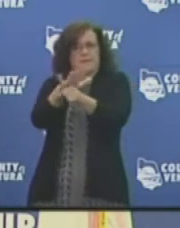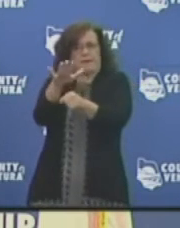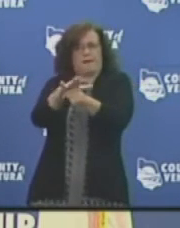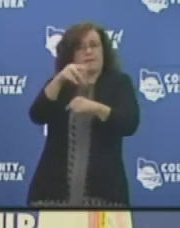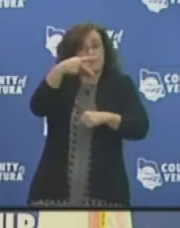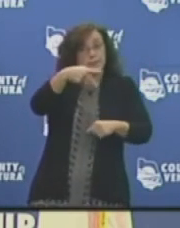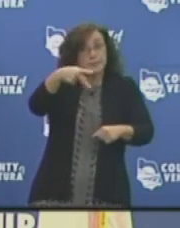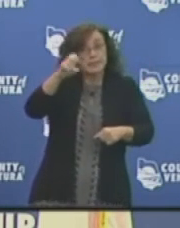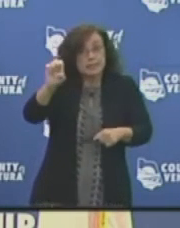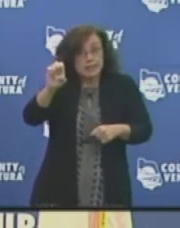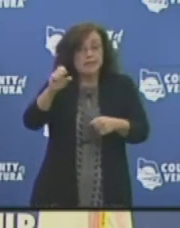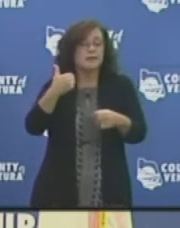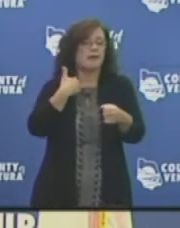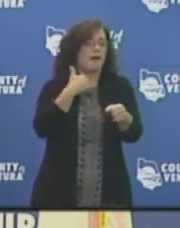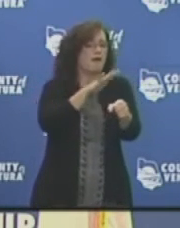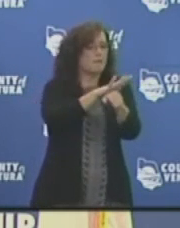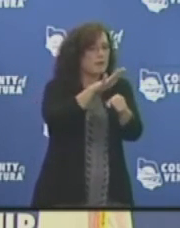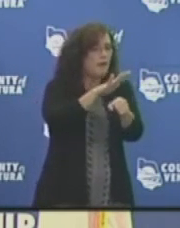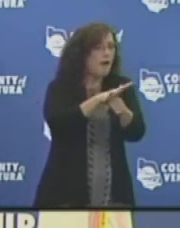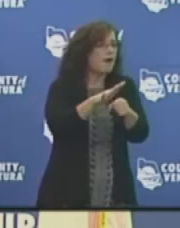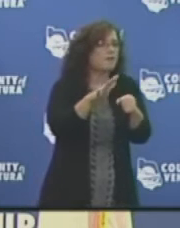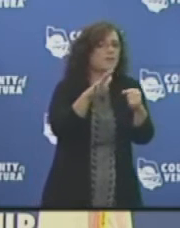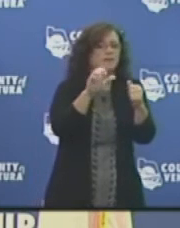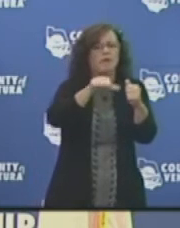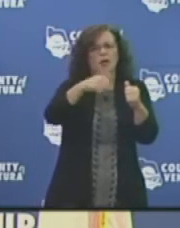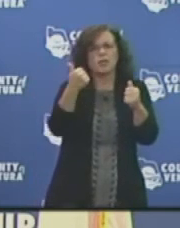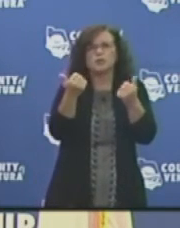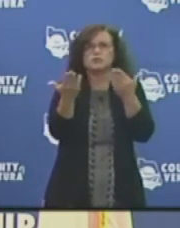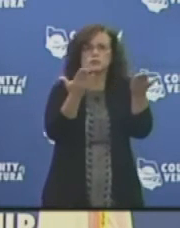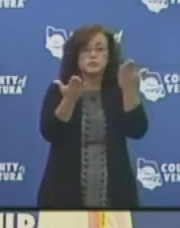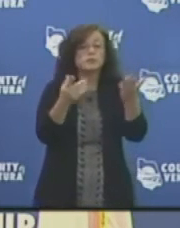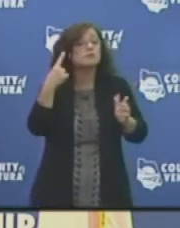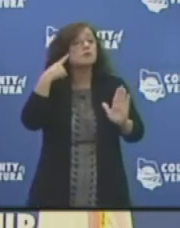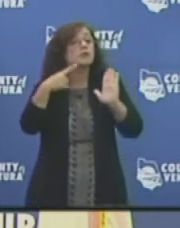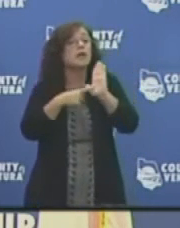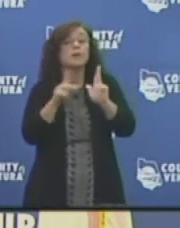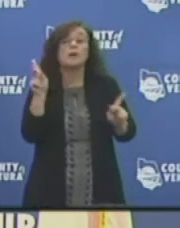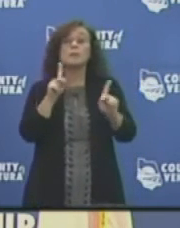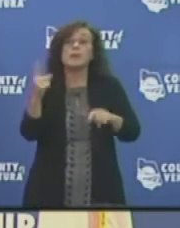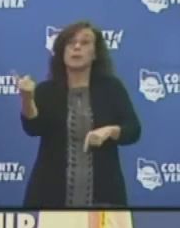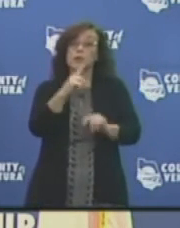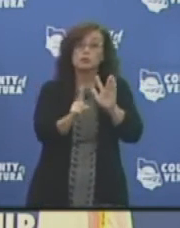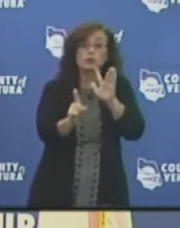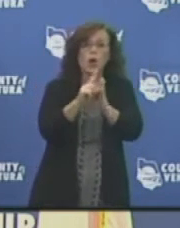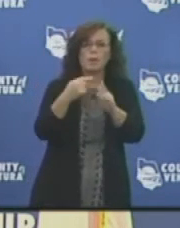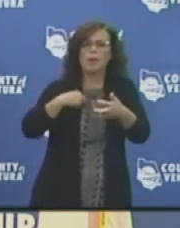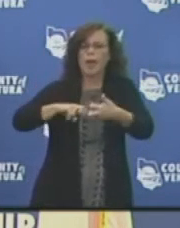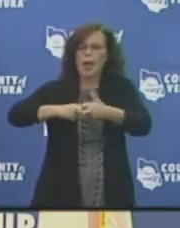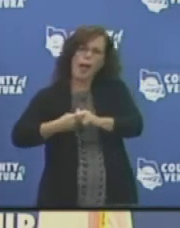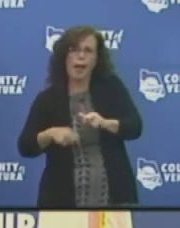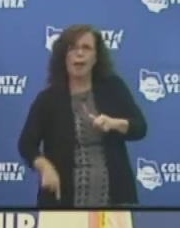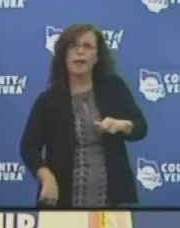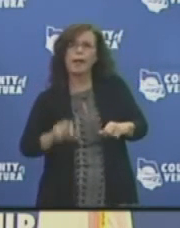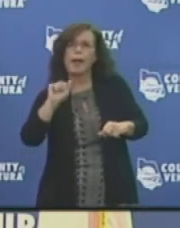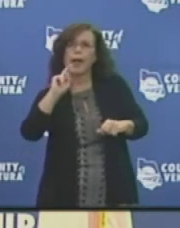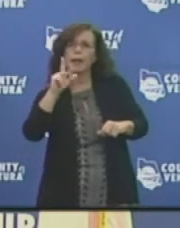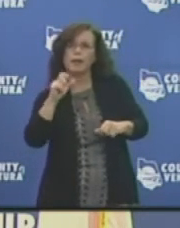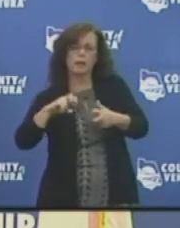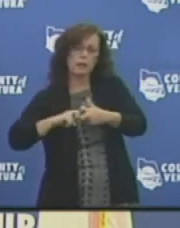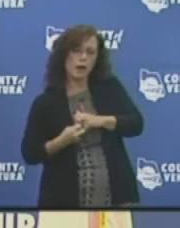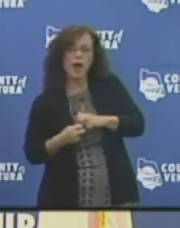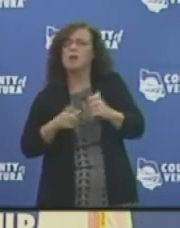in with ankle injuries and appendicitis and those non-COVID related illnesses.